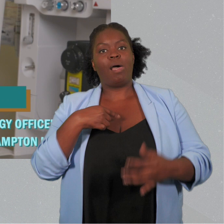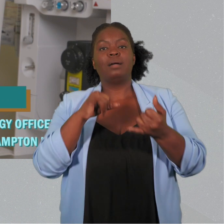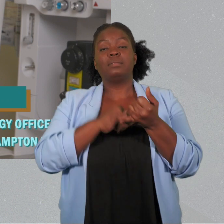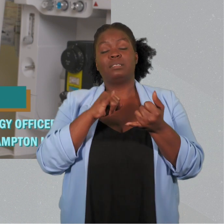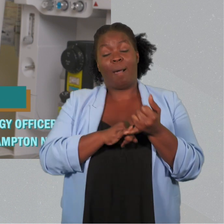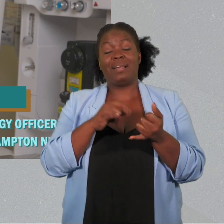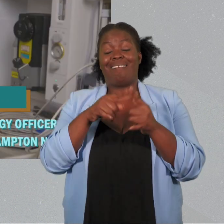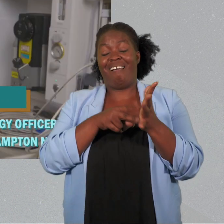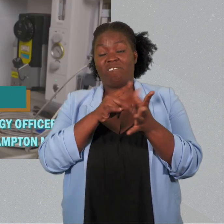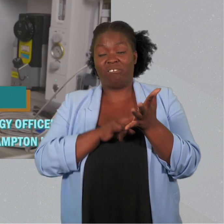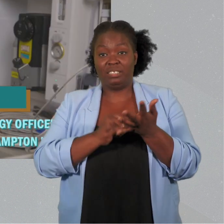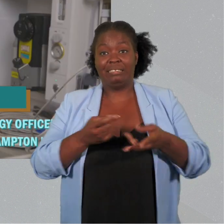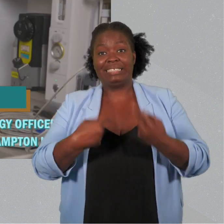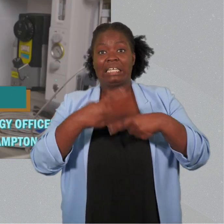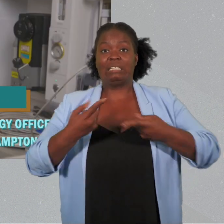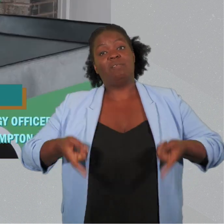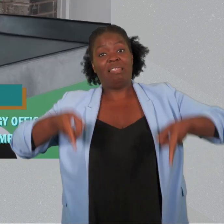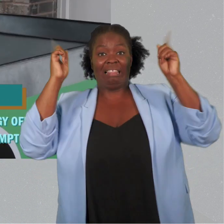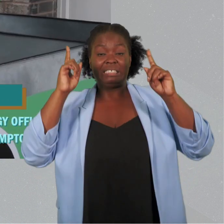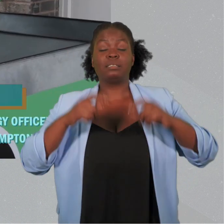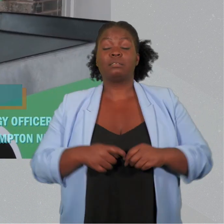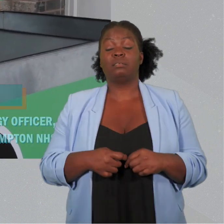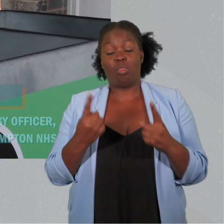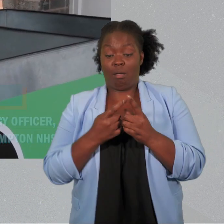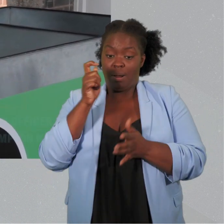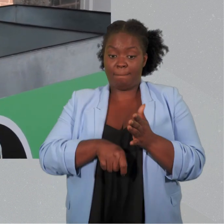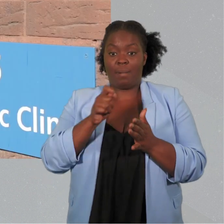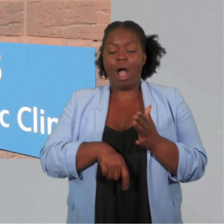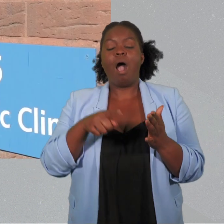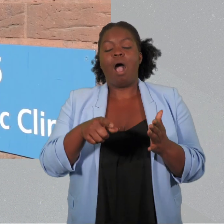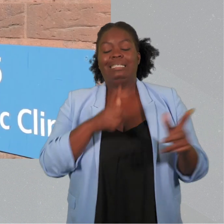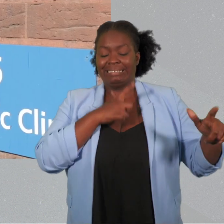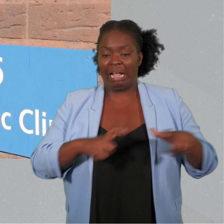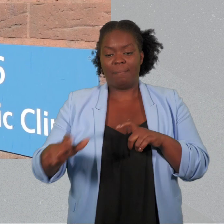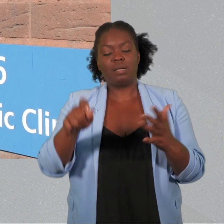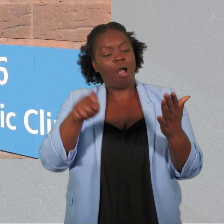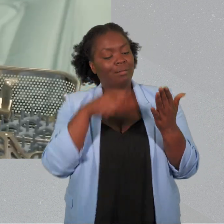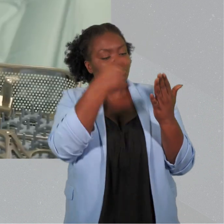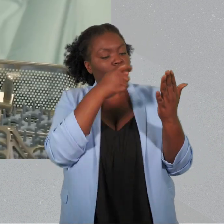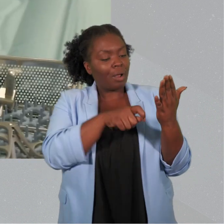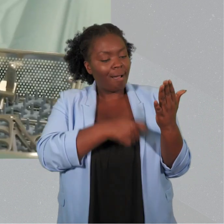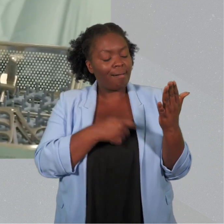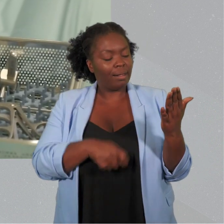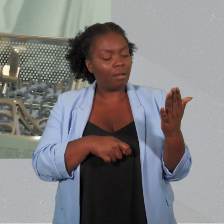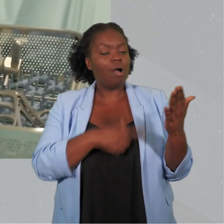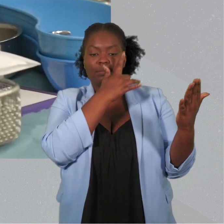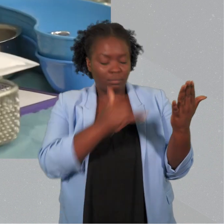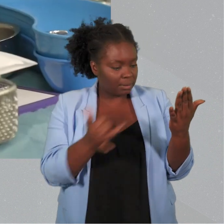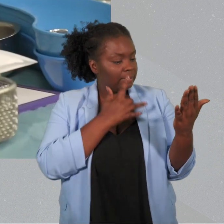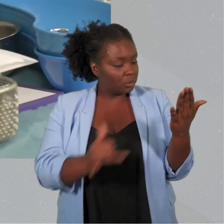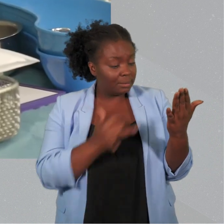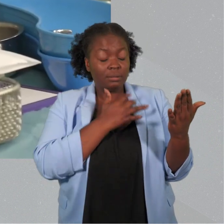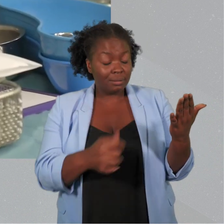for Sustainability. We have a sustainability checklist completed as part of any single business case that comes into the organisation.